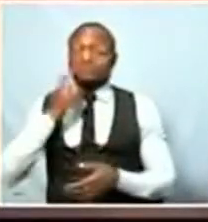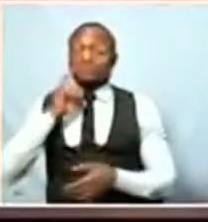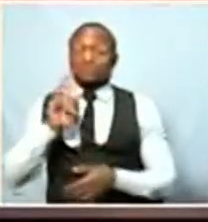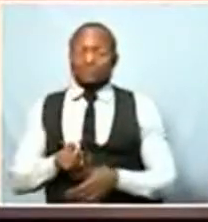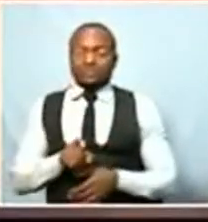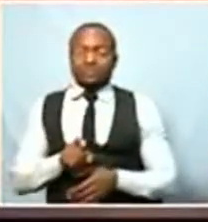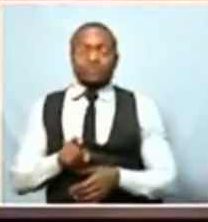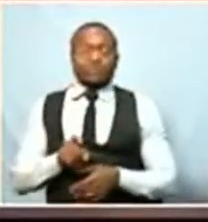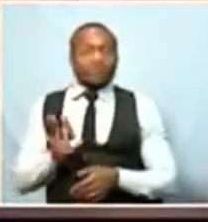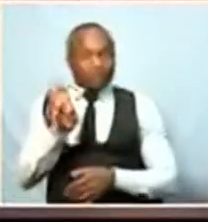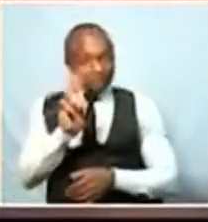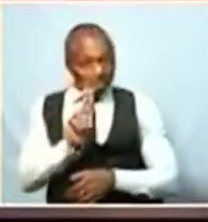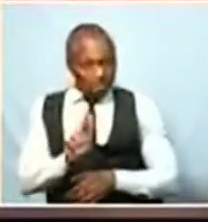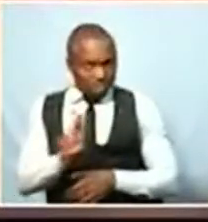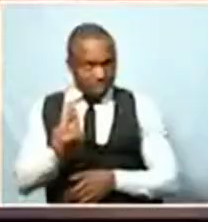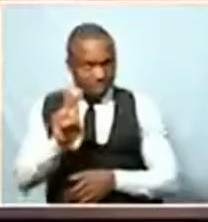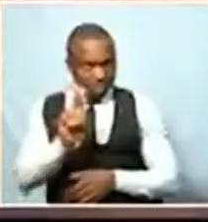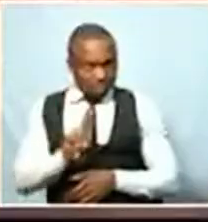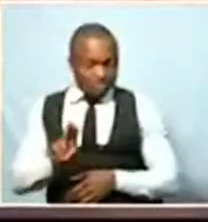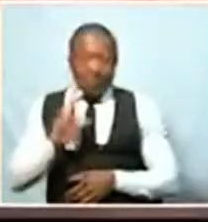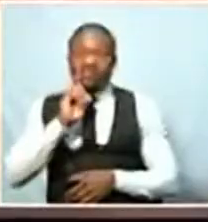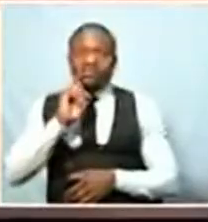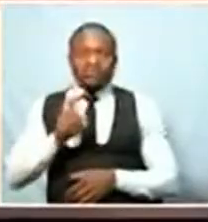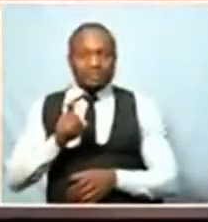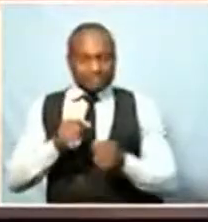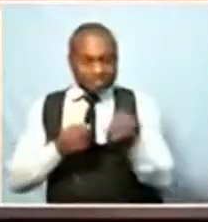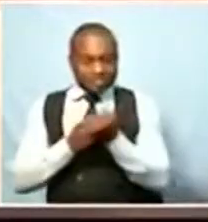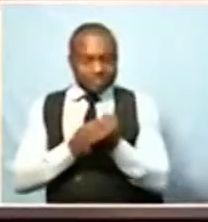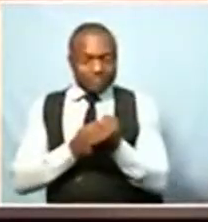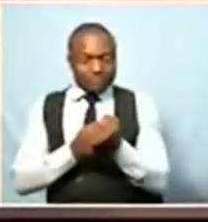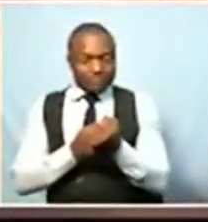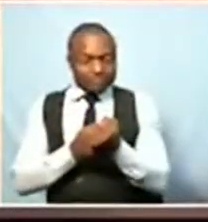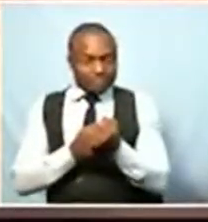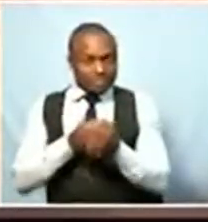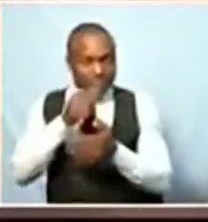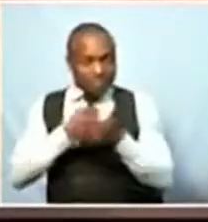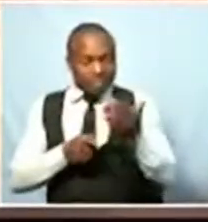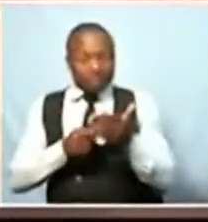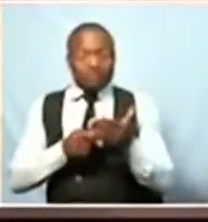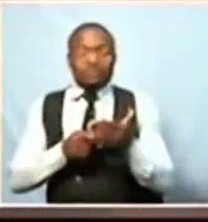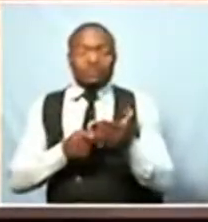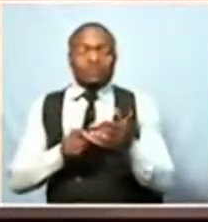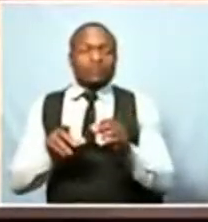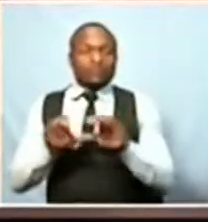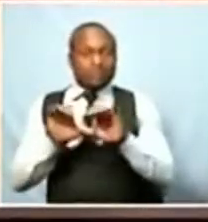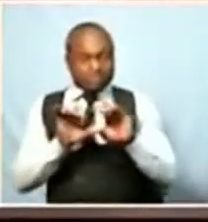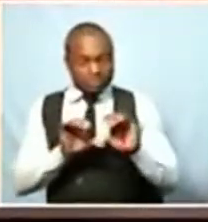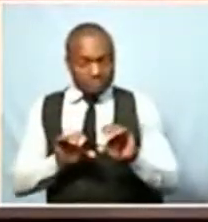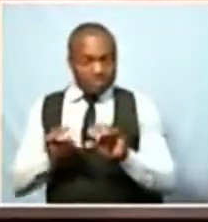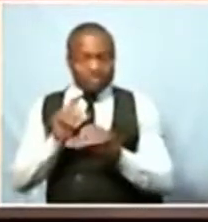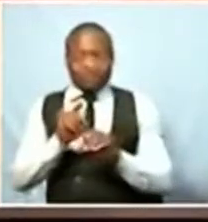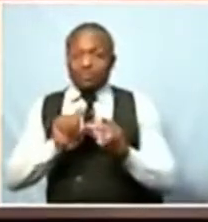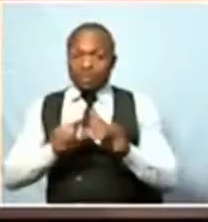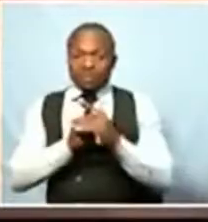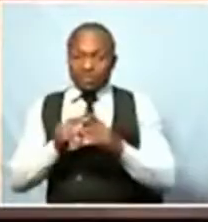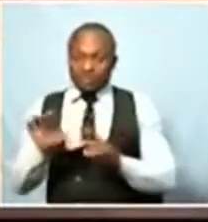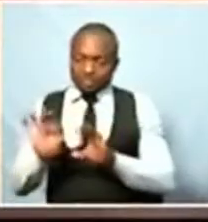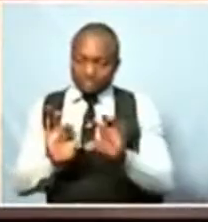operationalized. There must be funding for it. Why did we have to start